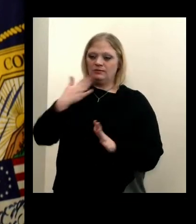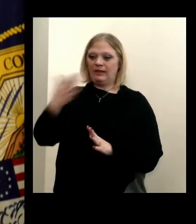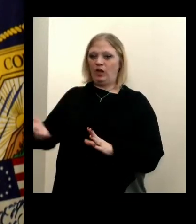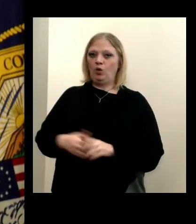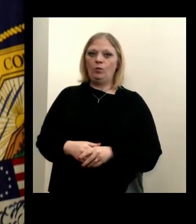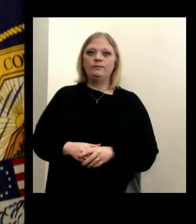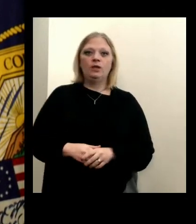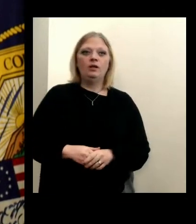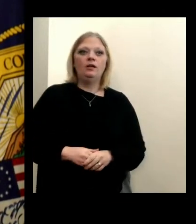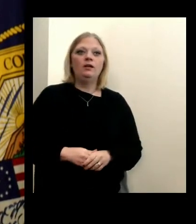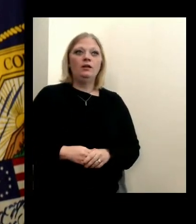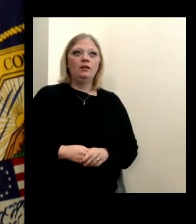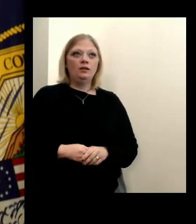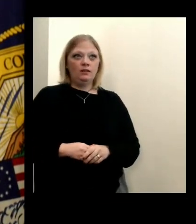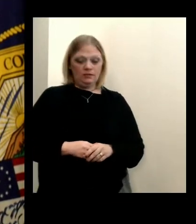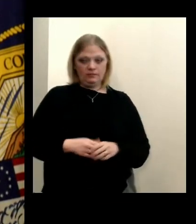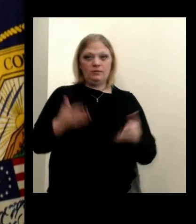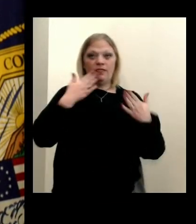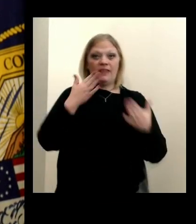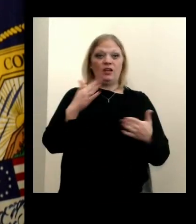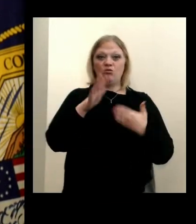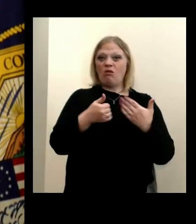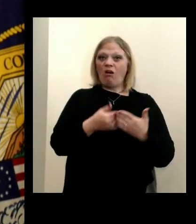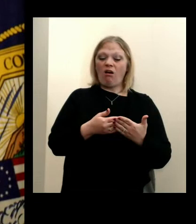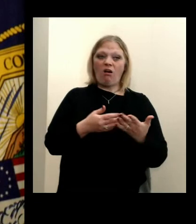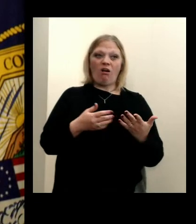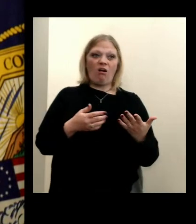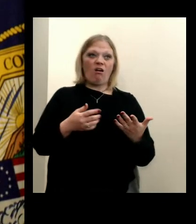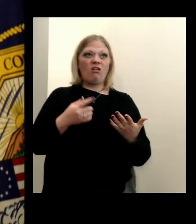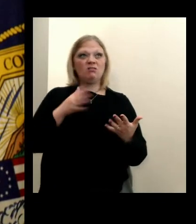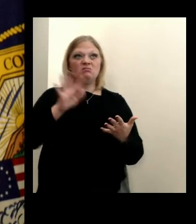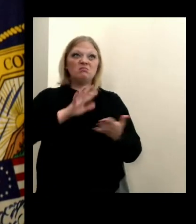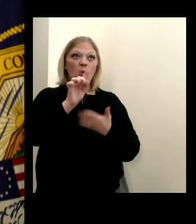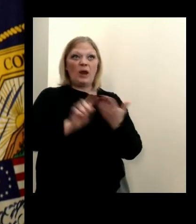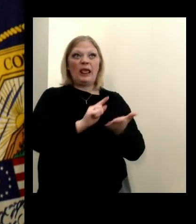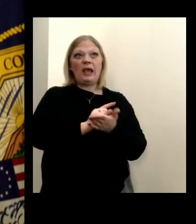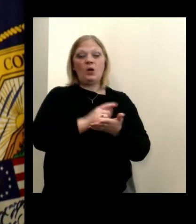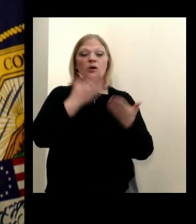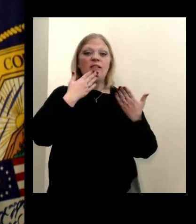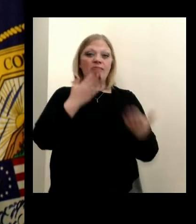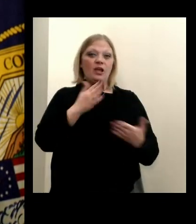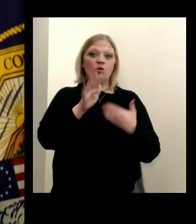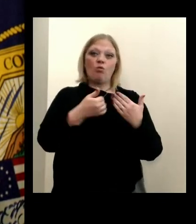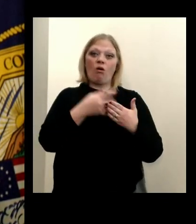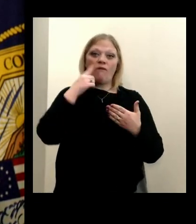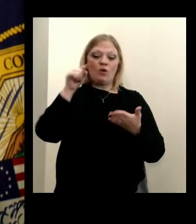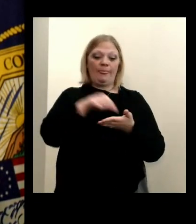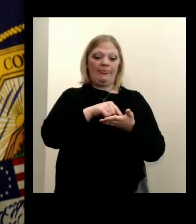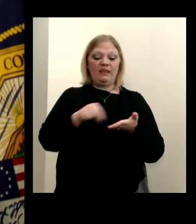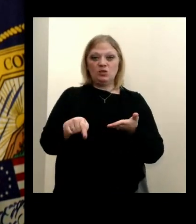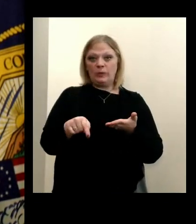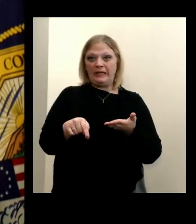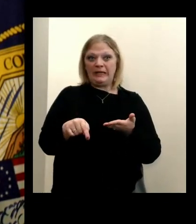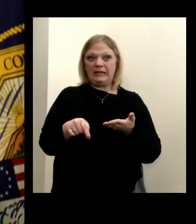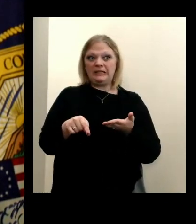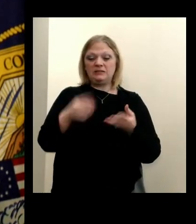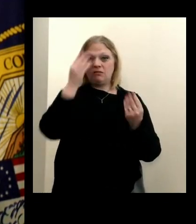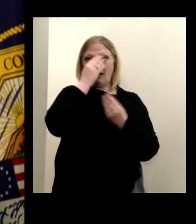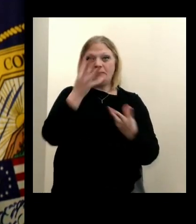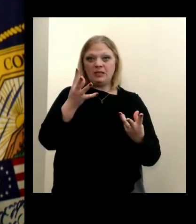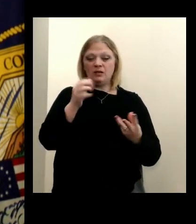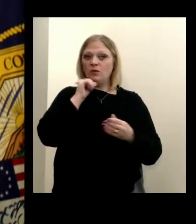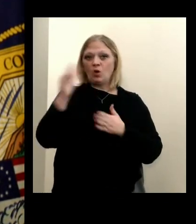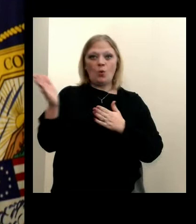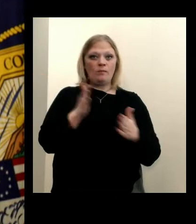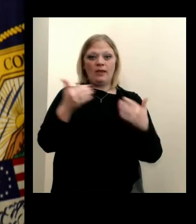Okay. Thank you all. It's been just about an hour. I want to thank you all for this week's update. We do not plan on